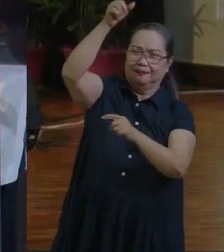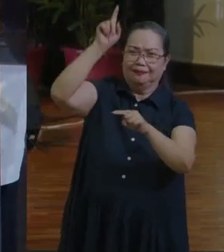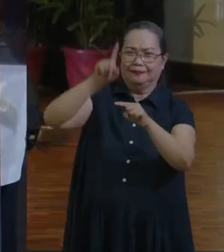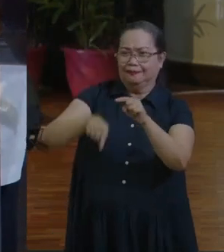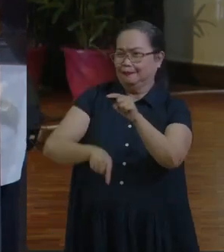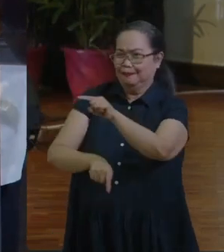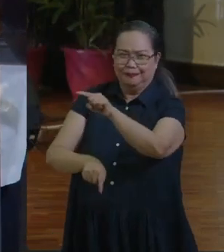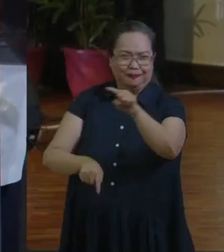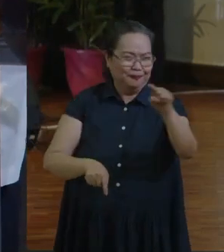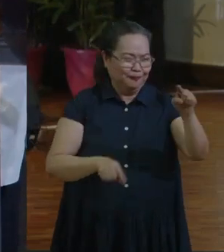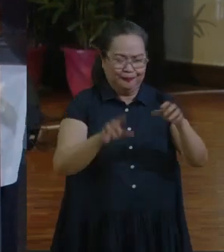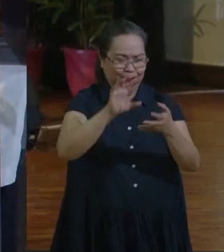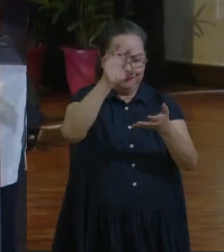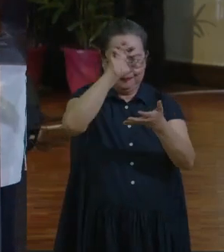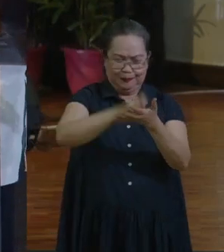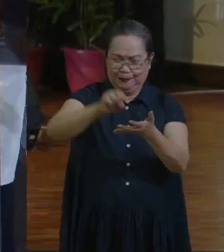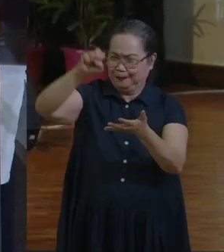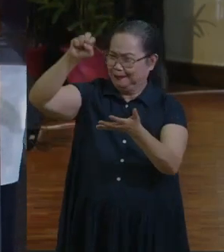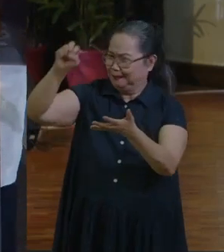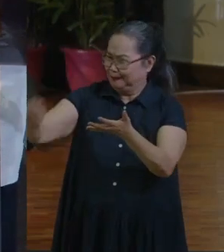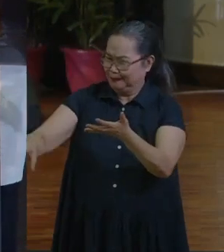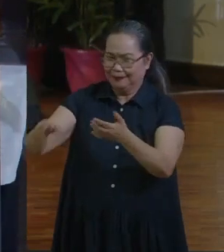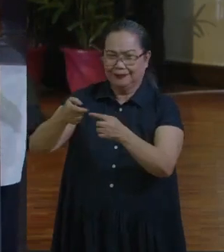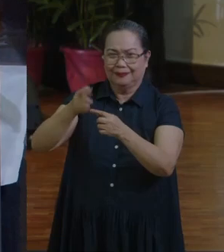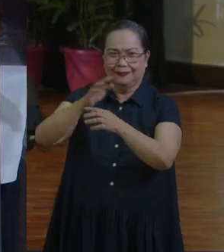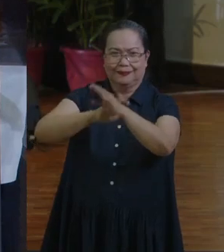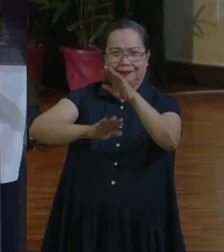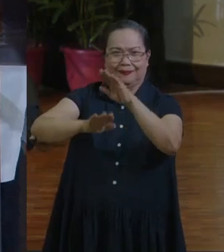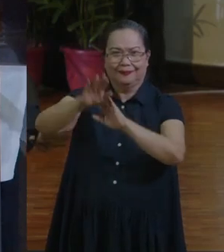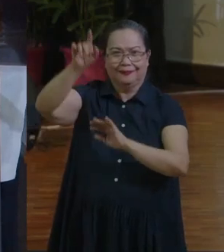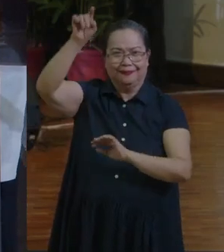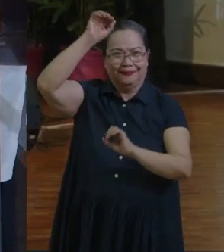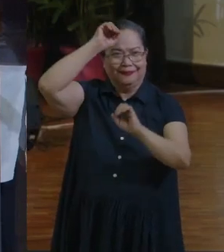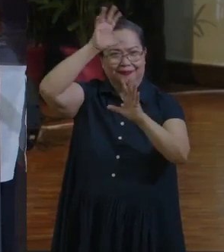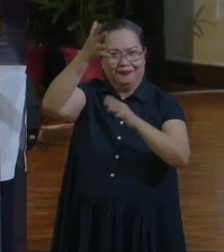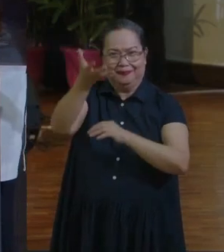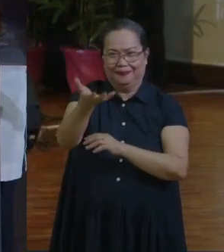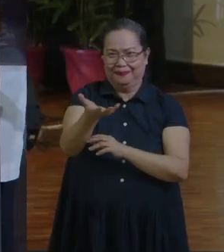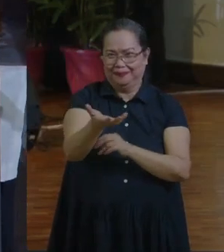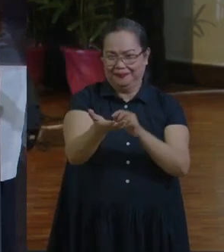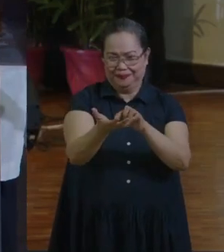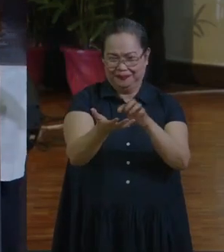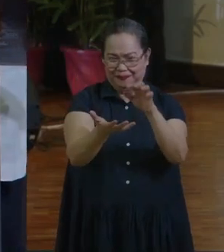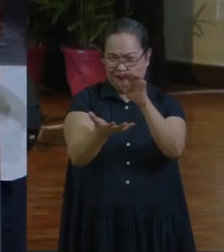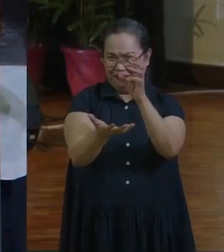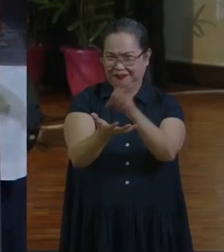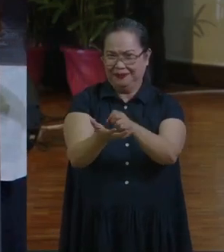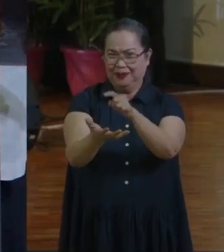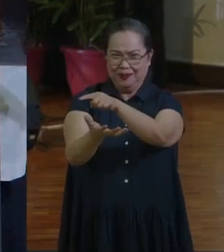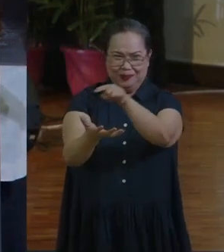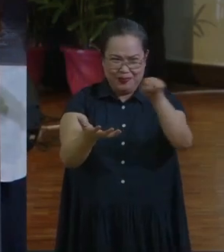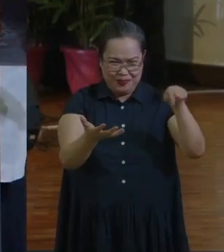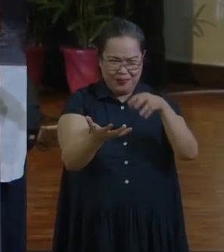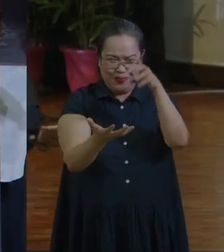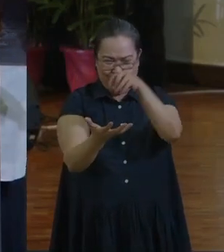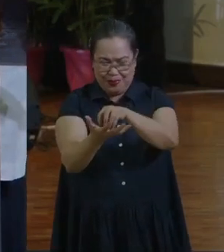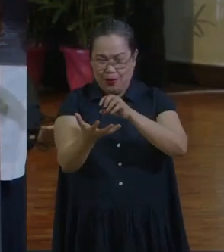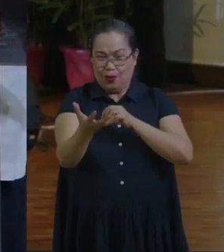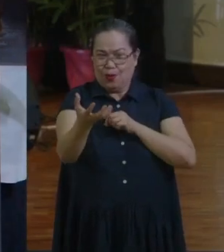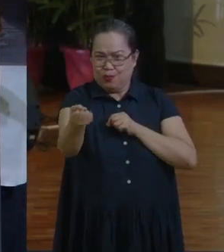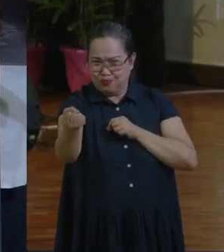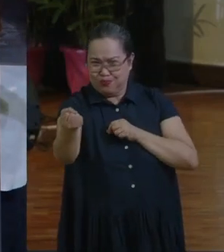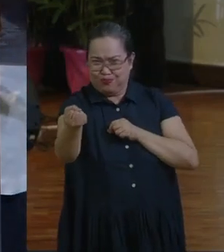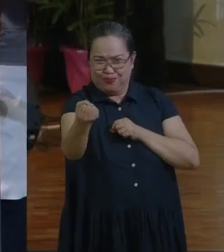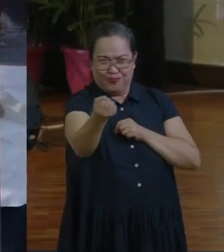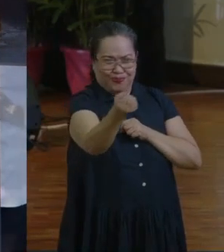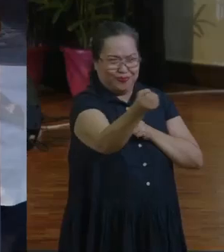to snatch them out of my Father's hand. Yan po ang kanyang pagkapit sa atin. Ang sabi